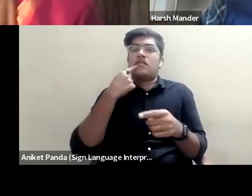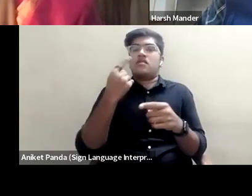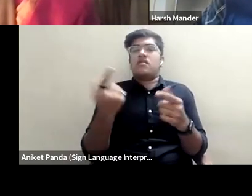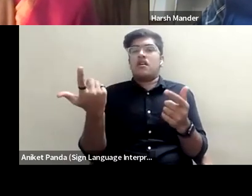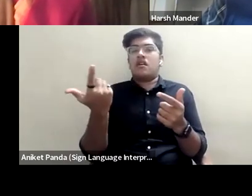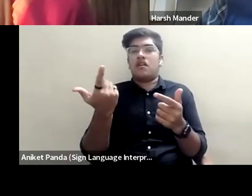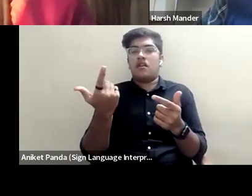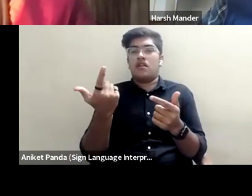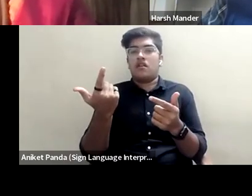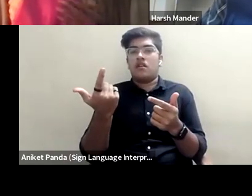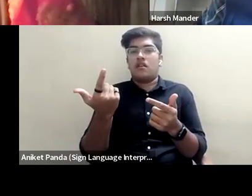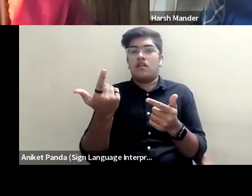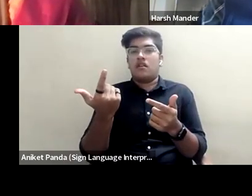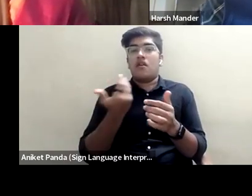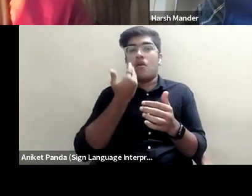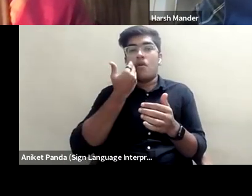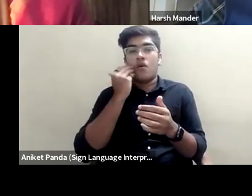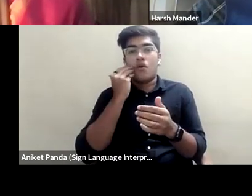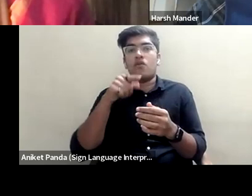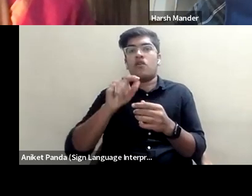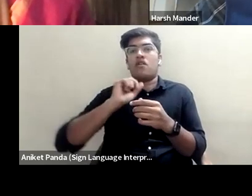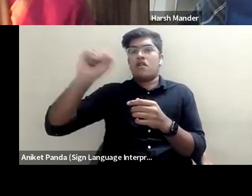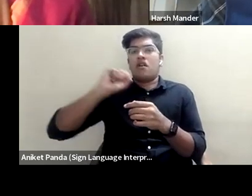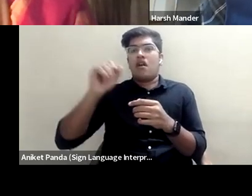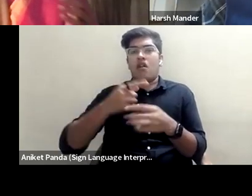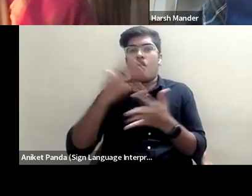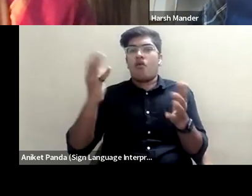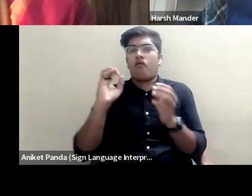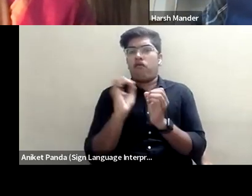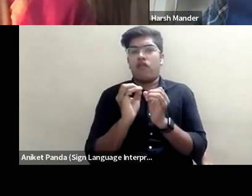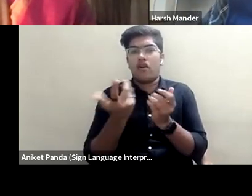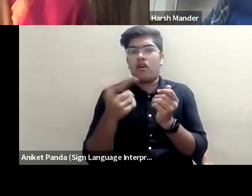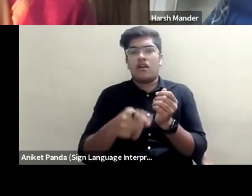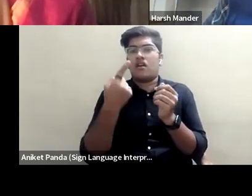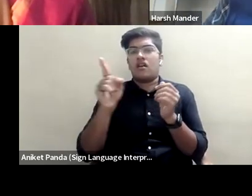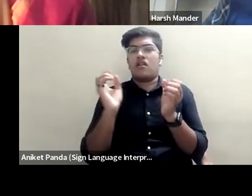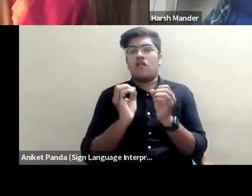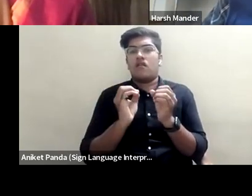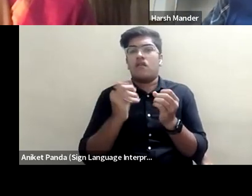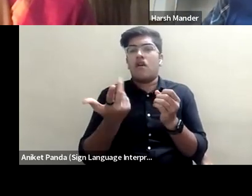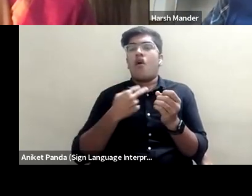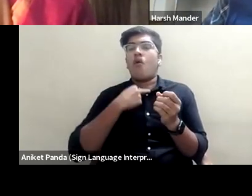you were not protesting enough. You were not raising our demands